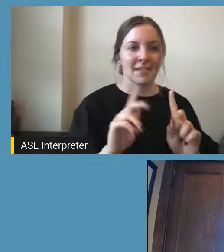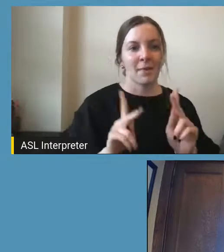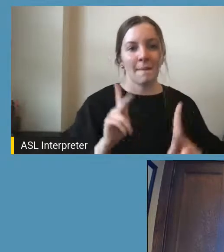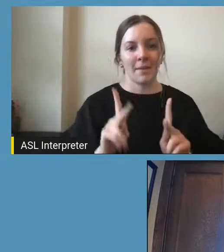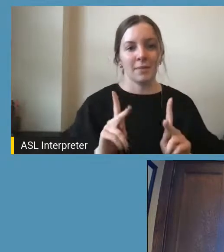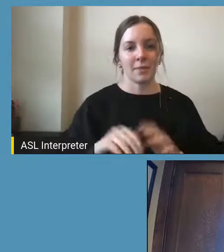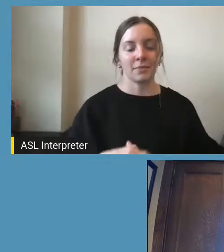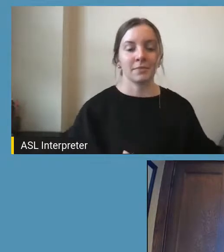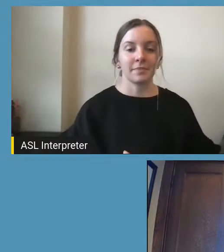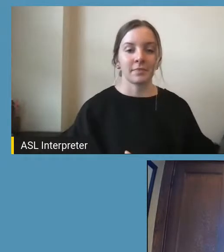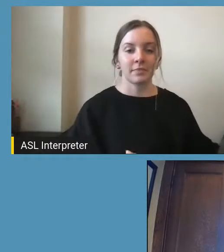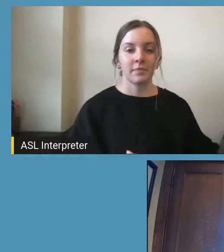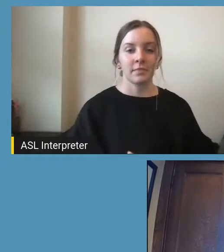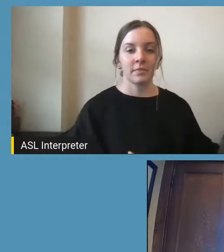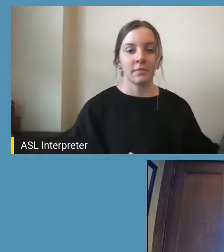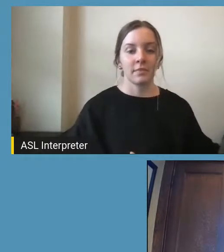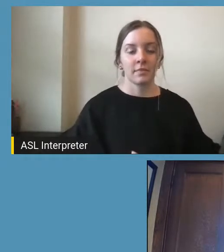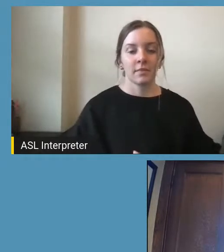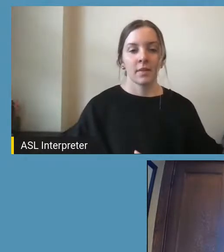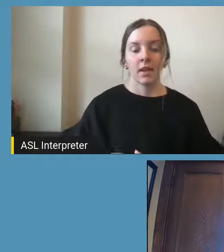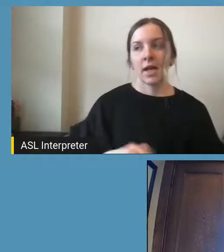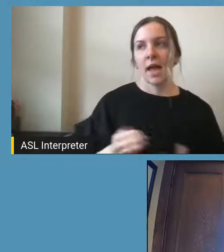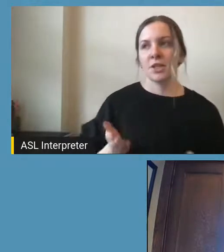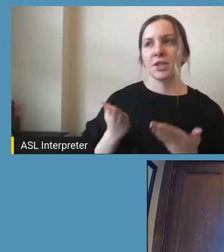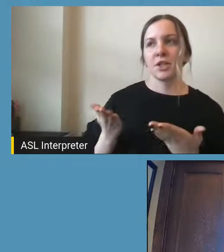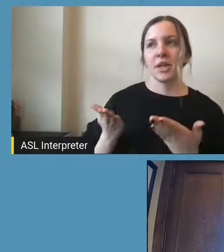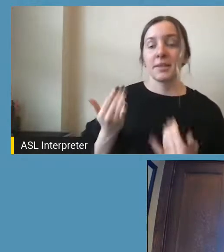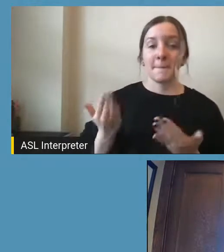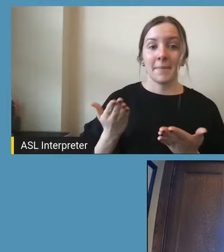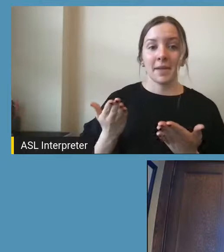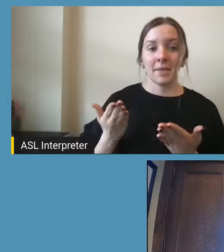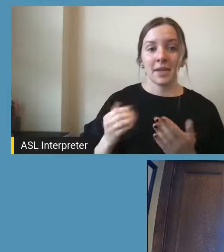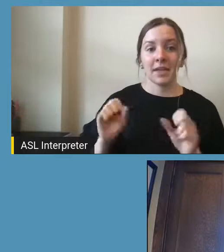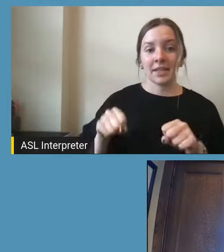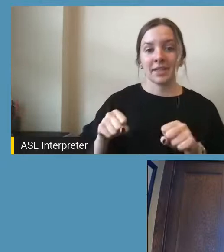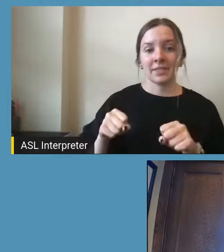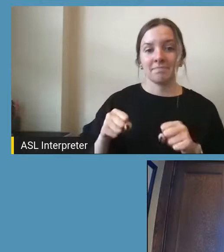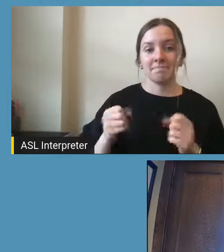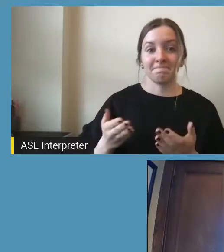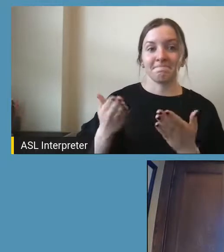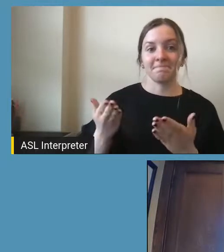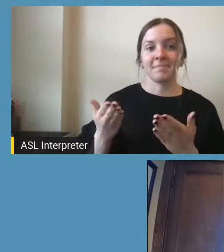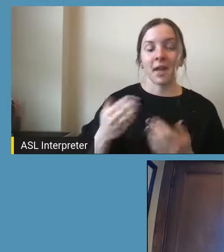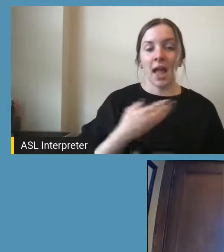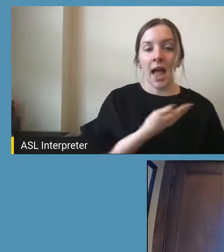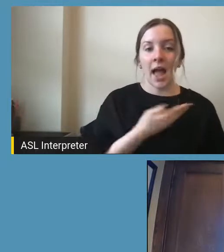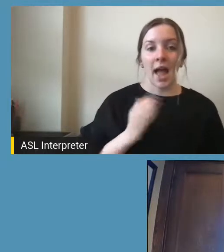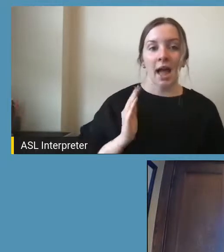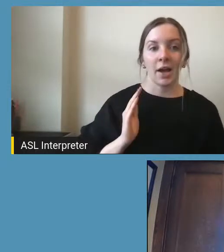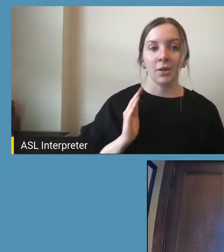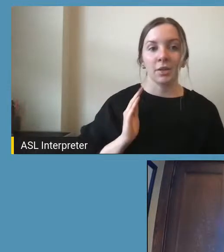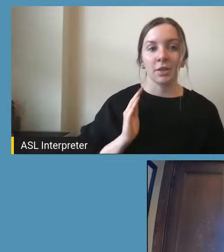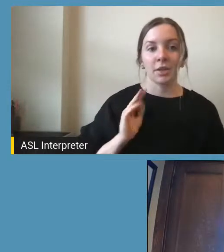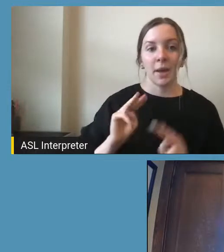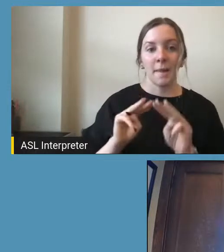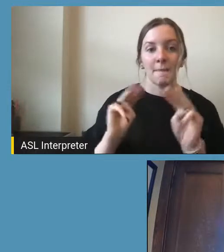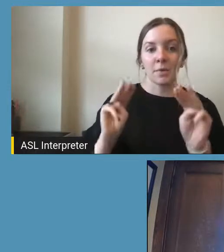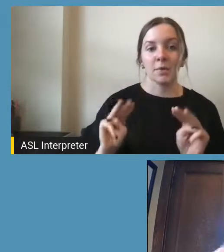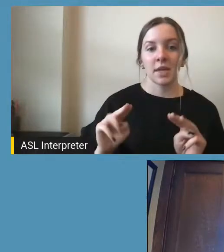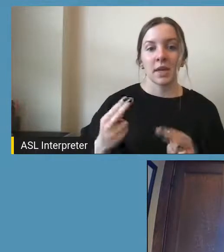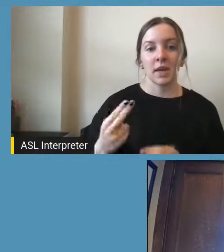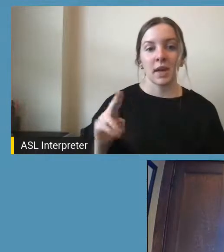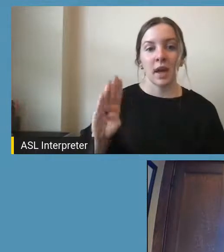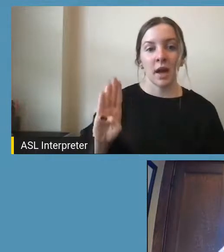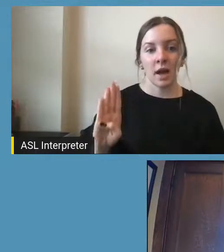be a subject for our Museum Learning Hub community forum to sort of post on there and see if there's anybody else in